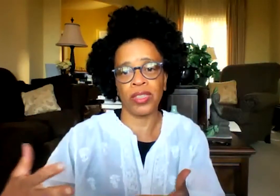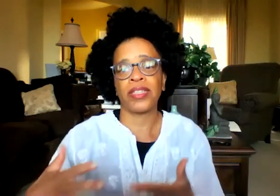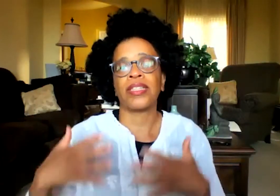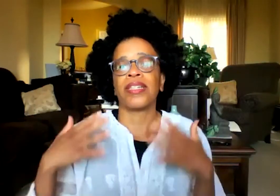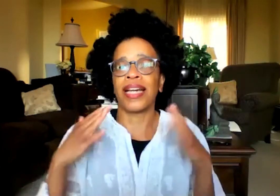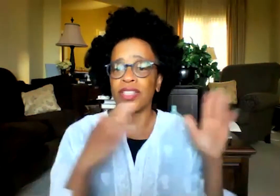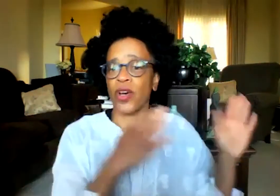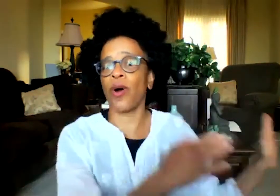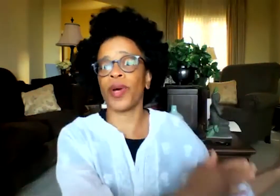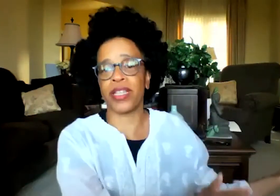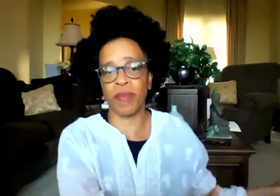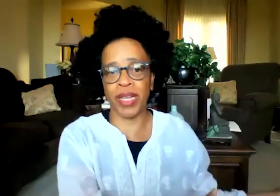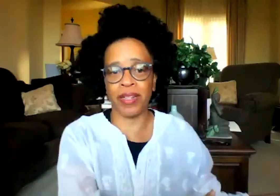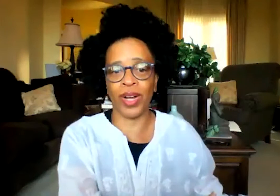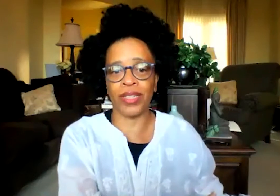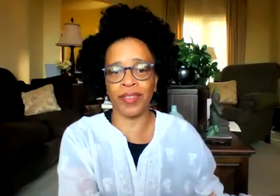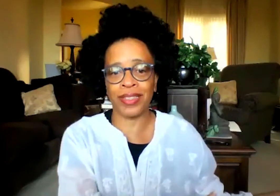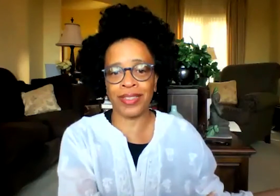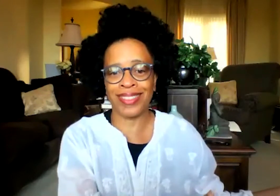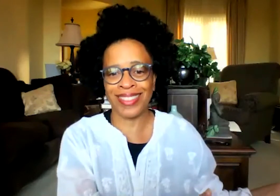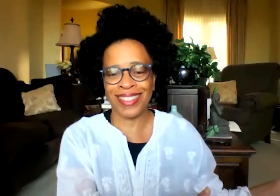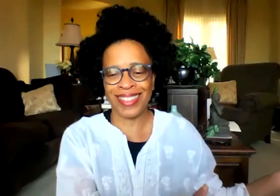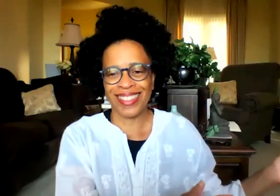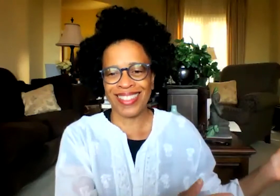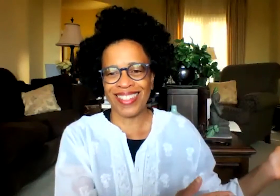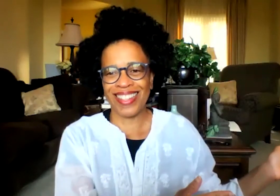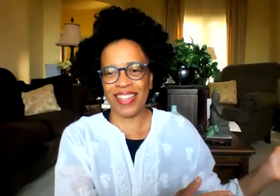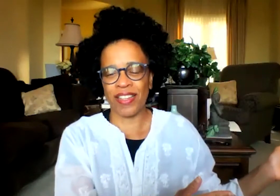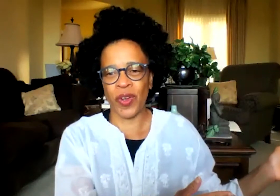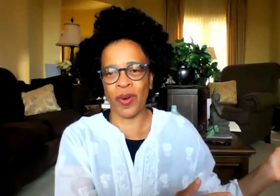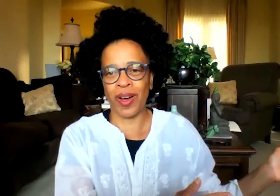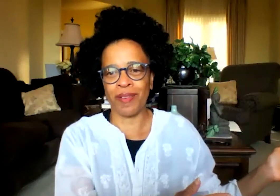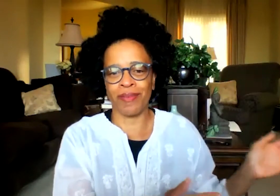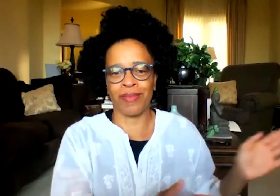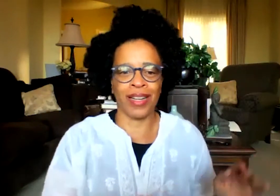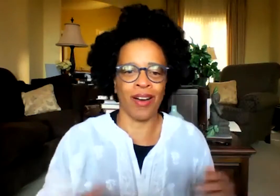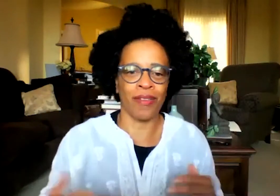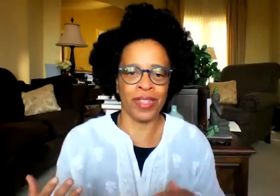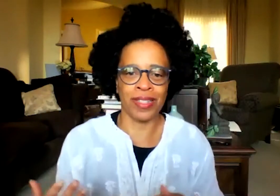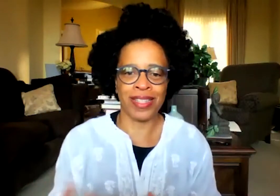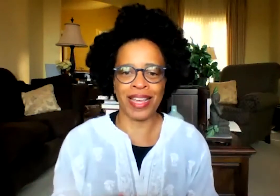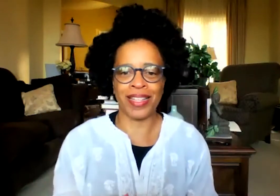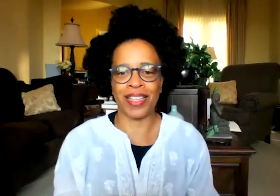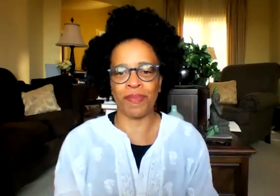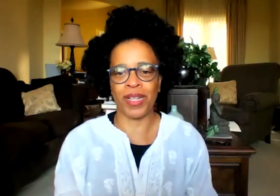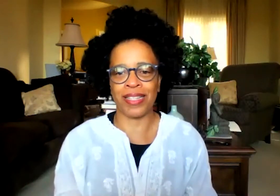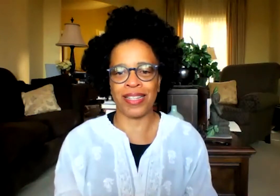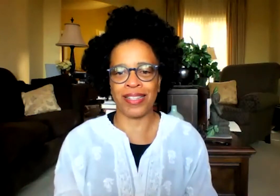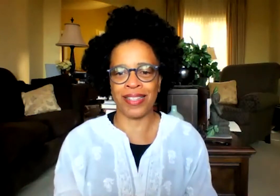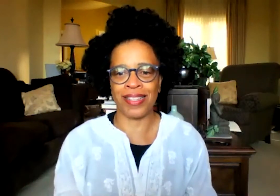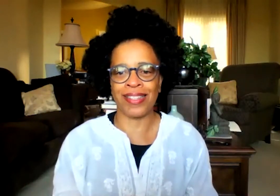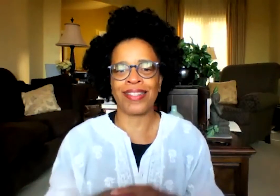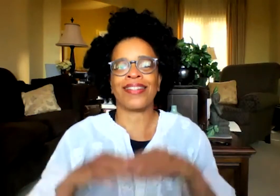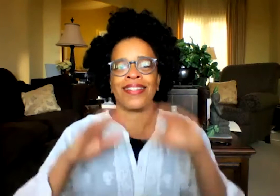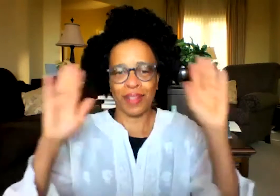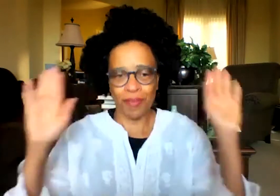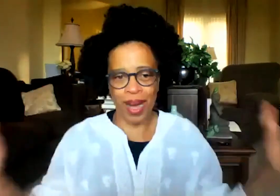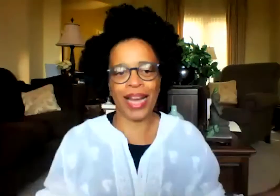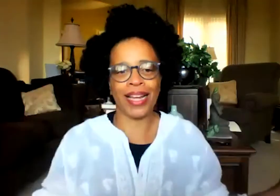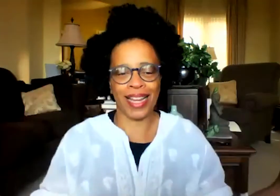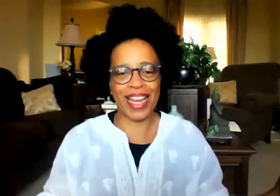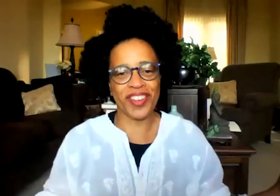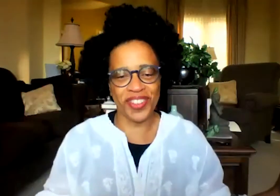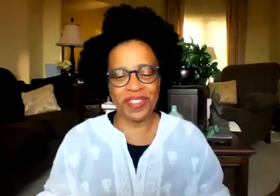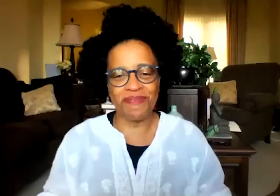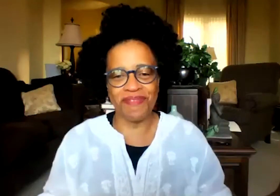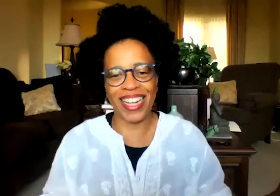world has always been relevant. You know, I often say in these presentations,